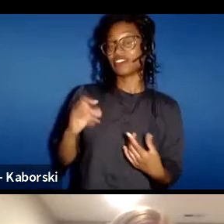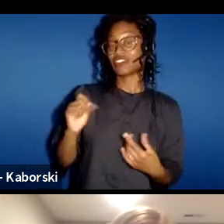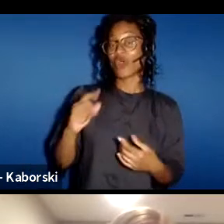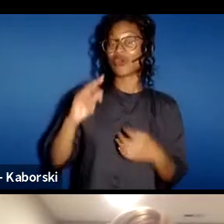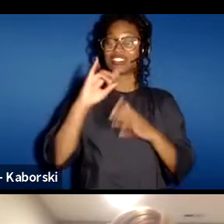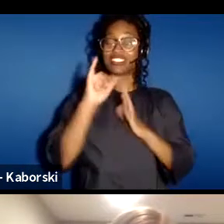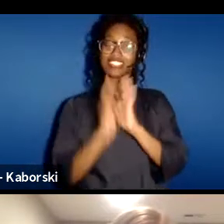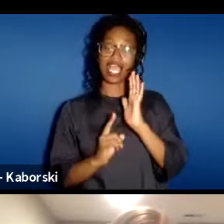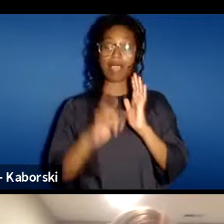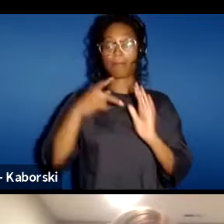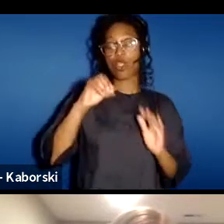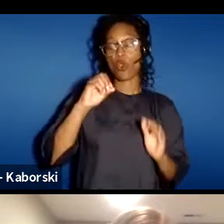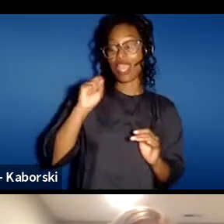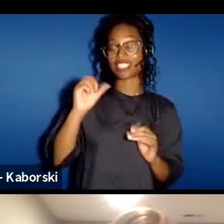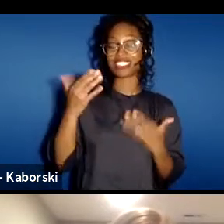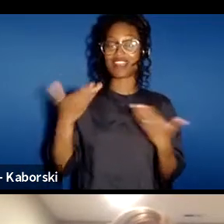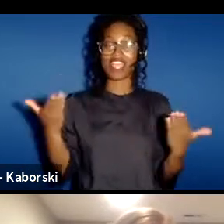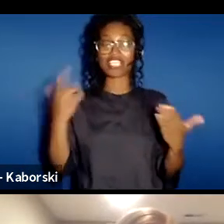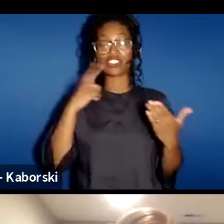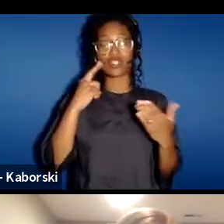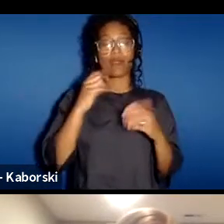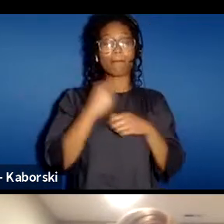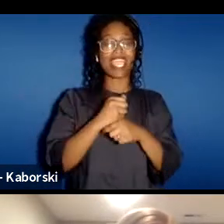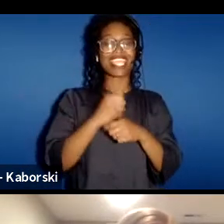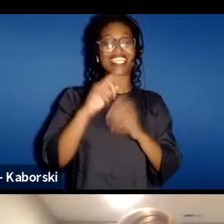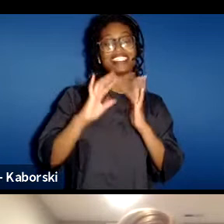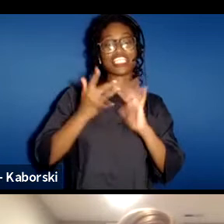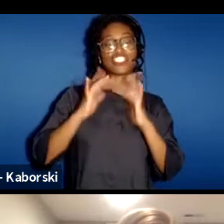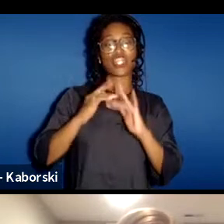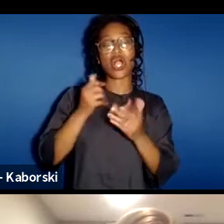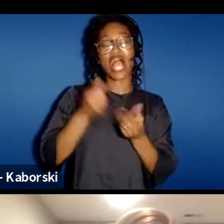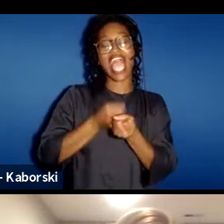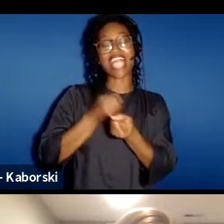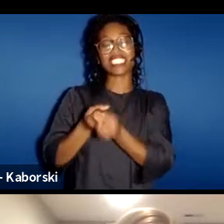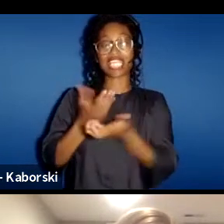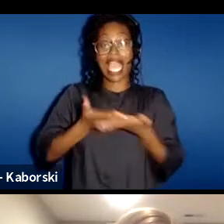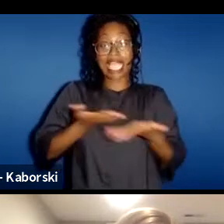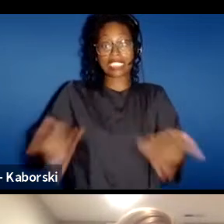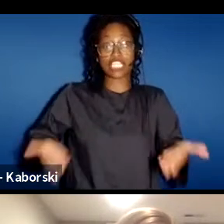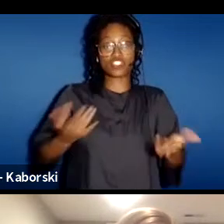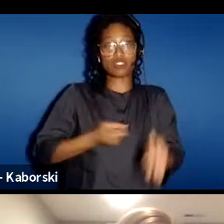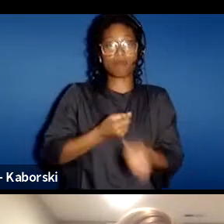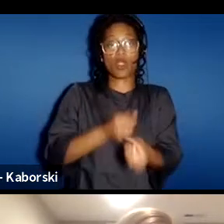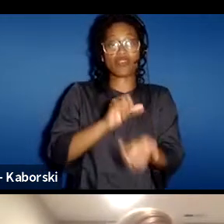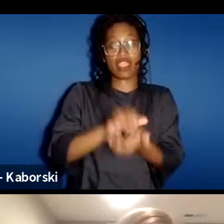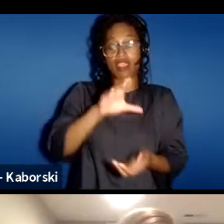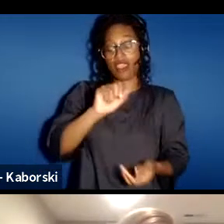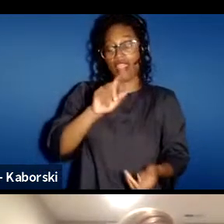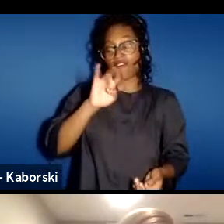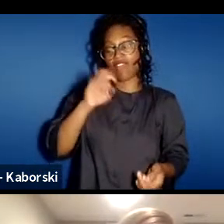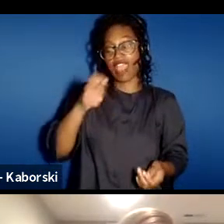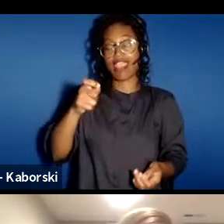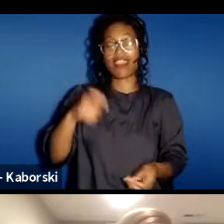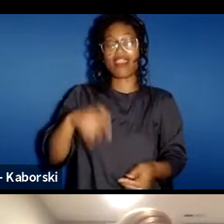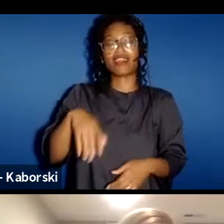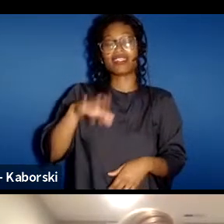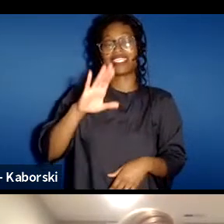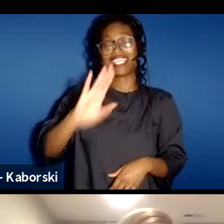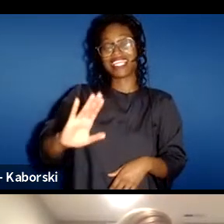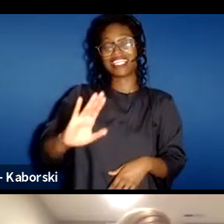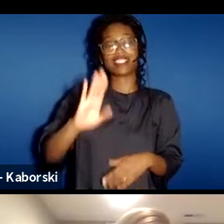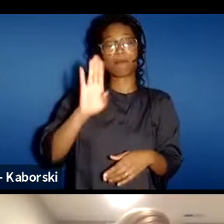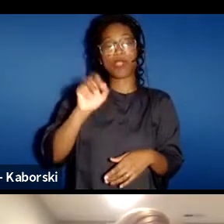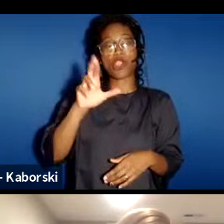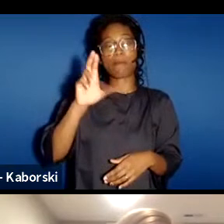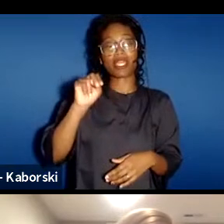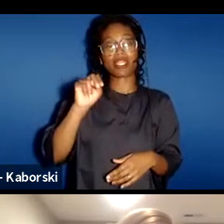things to designing digital assets to sort of support that. So we have this thing called Kabe's Bourbon Bunker, where he kind of sits down in this room that he